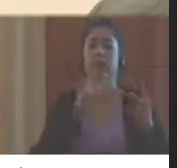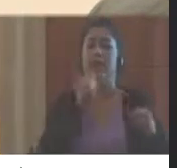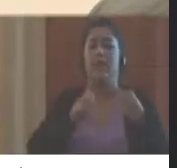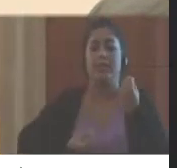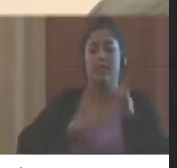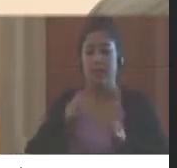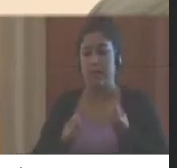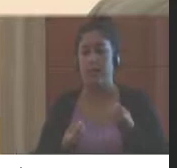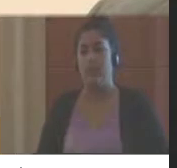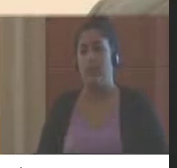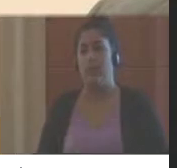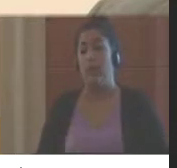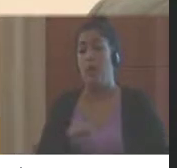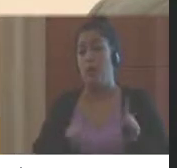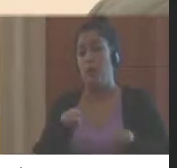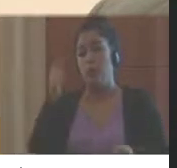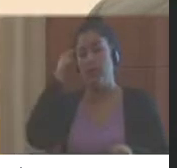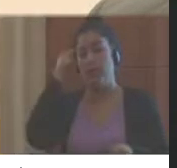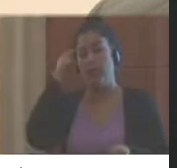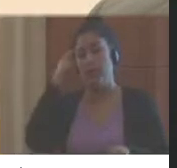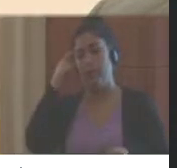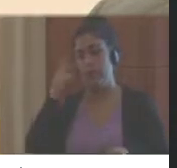system prepared for this?